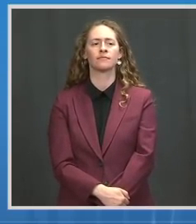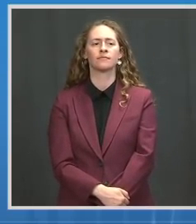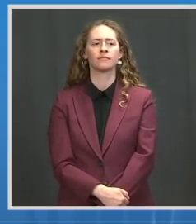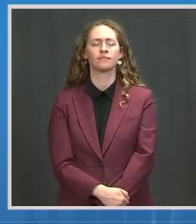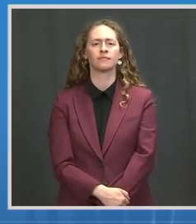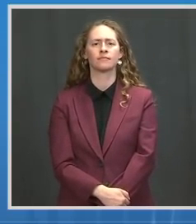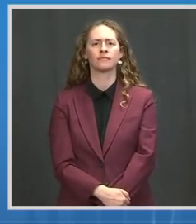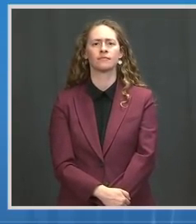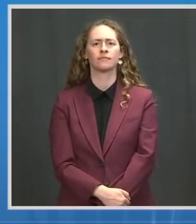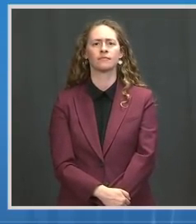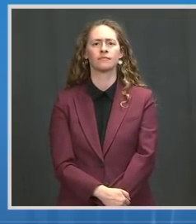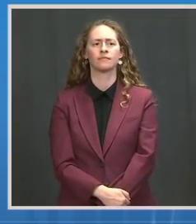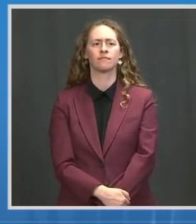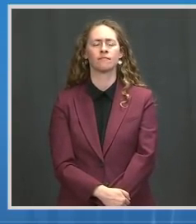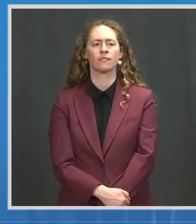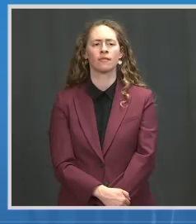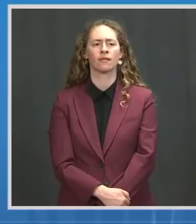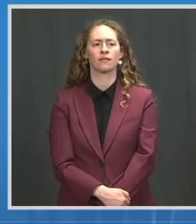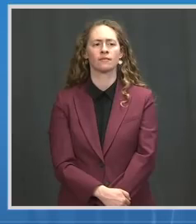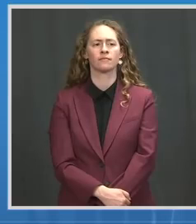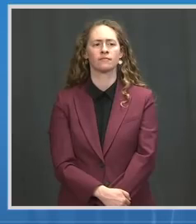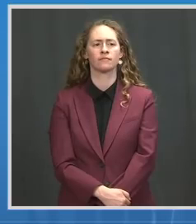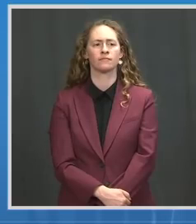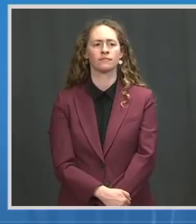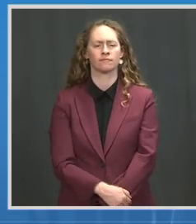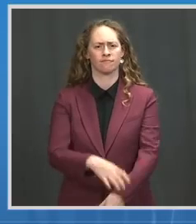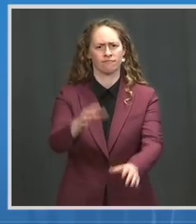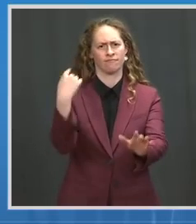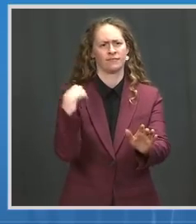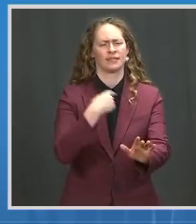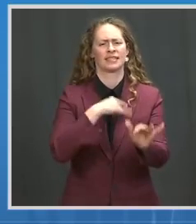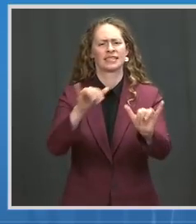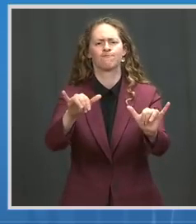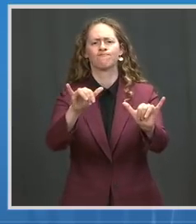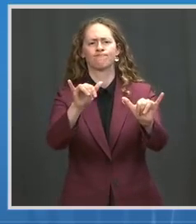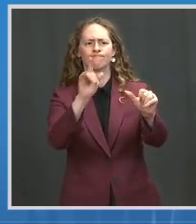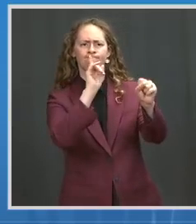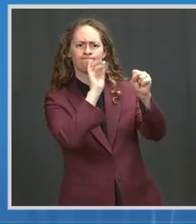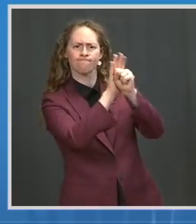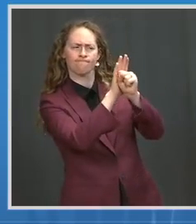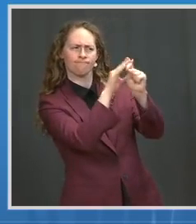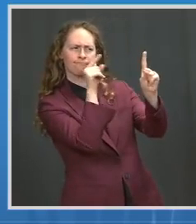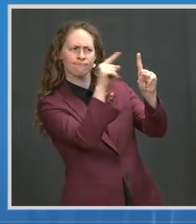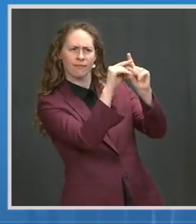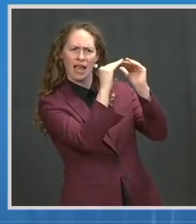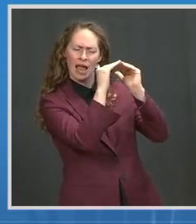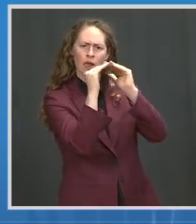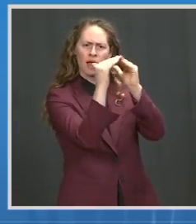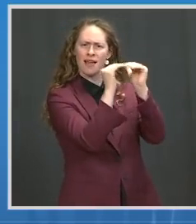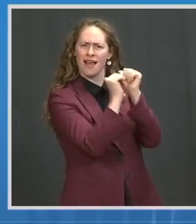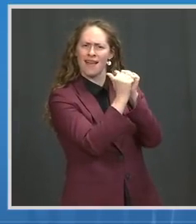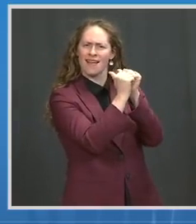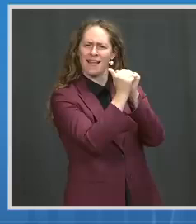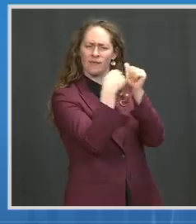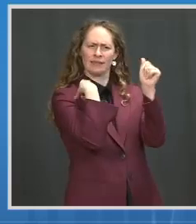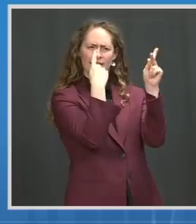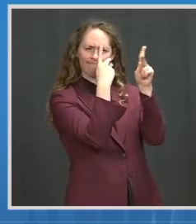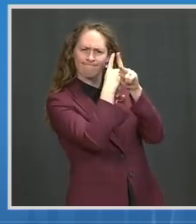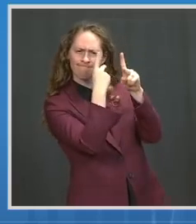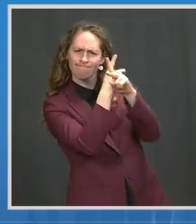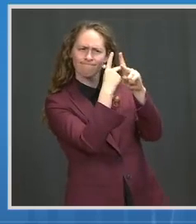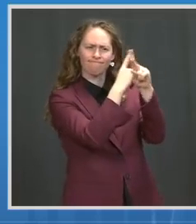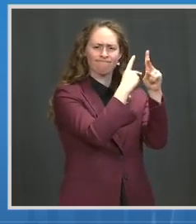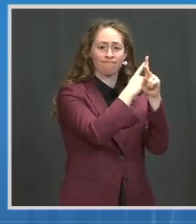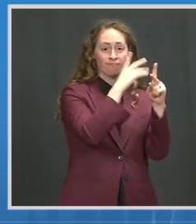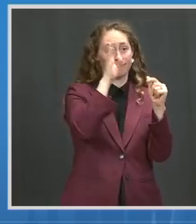entire government, extremely committed and centered on equity in the response. We know that there is still much work to do